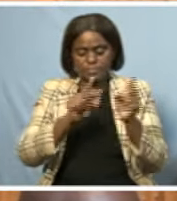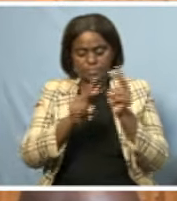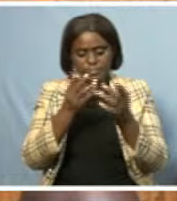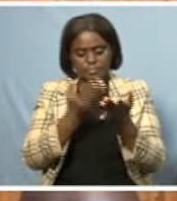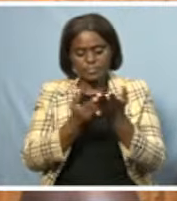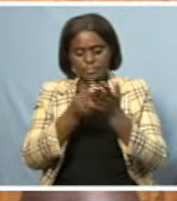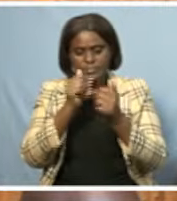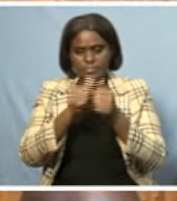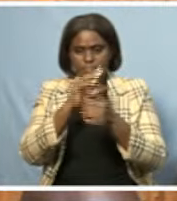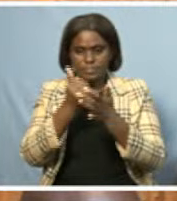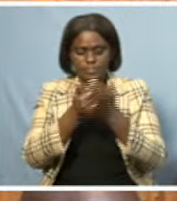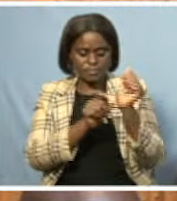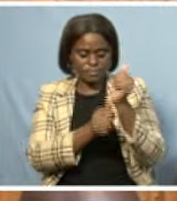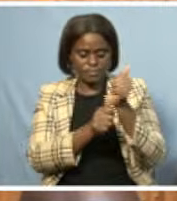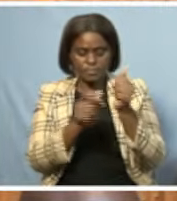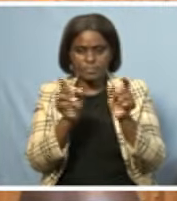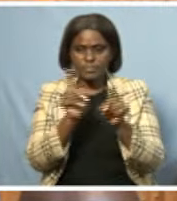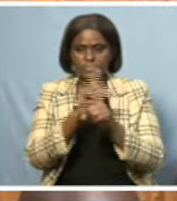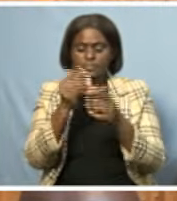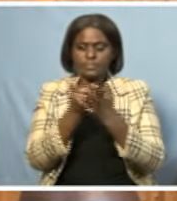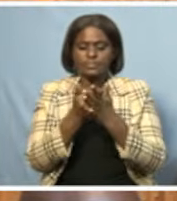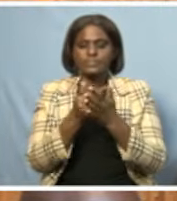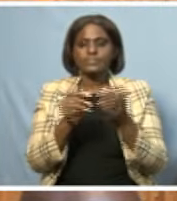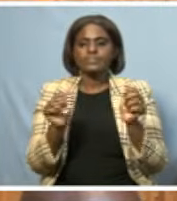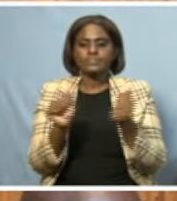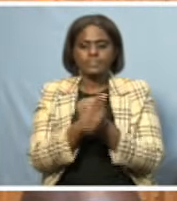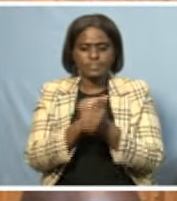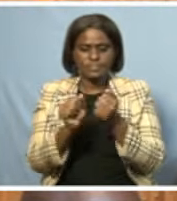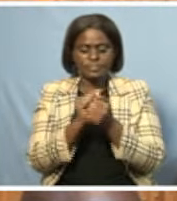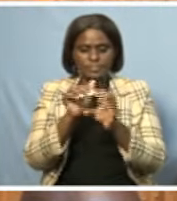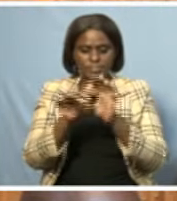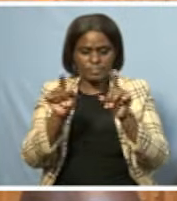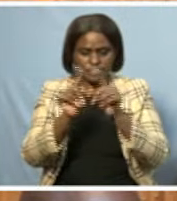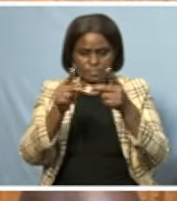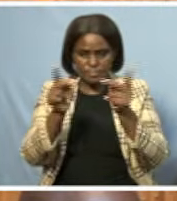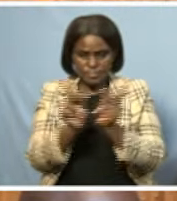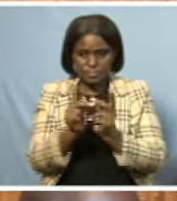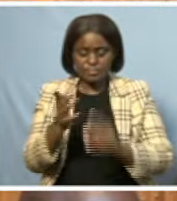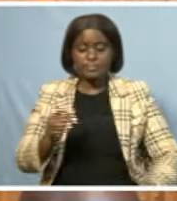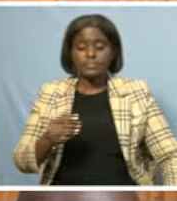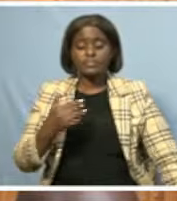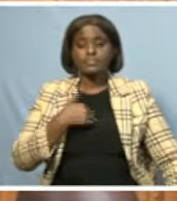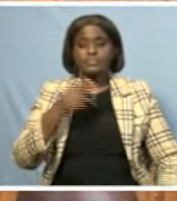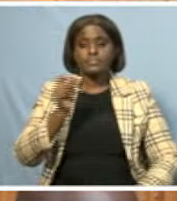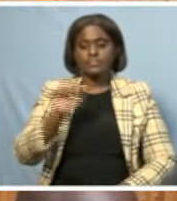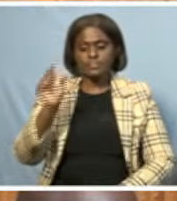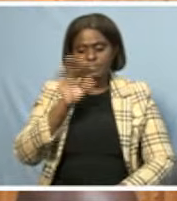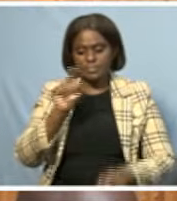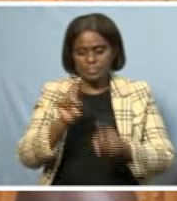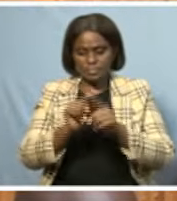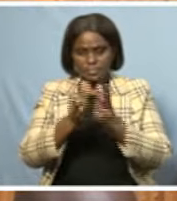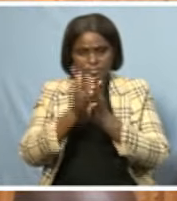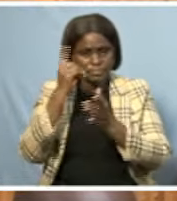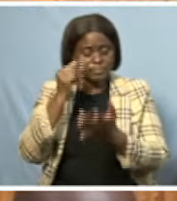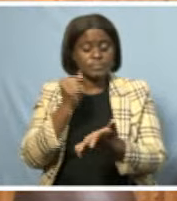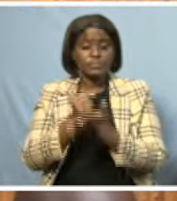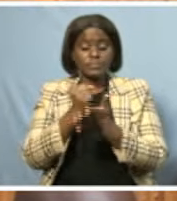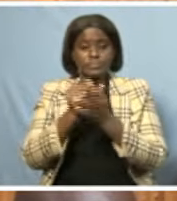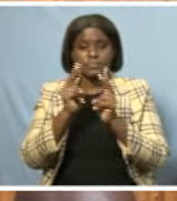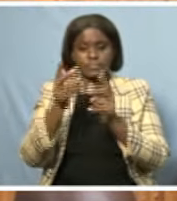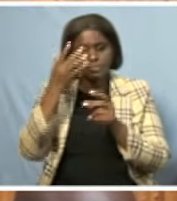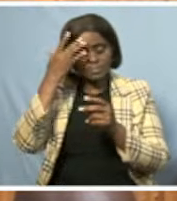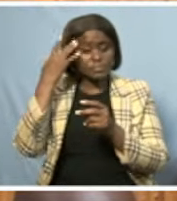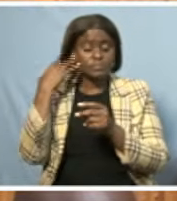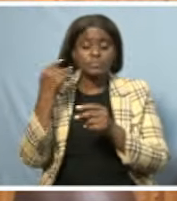because all the maize was shredded to pieces in that settlement area. And we have written and asked for help. So,